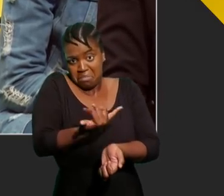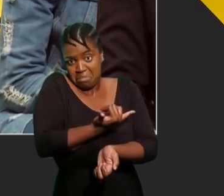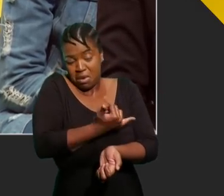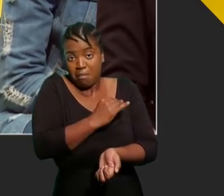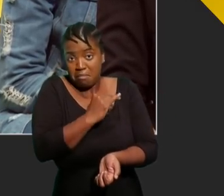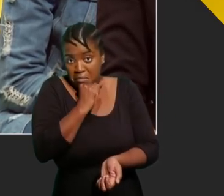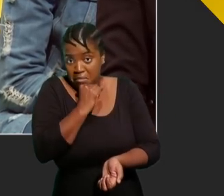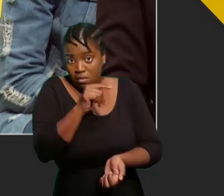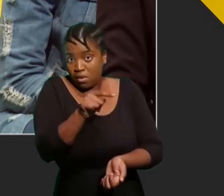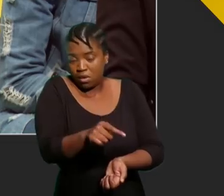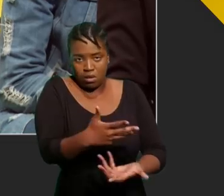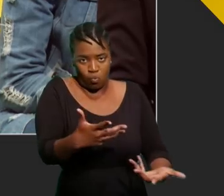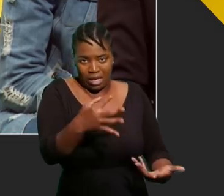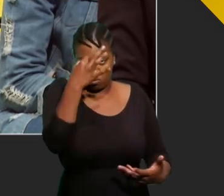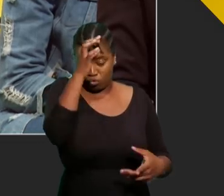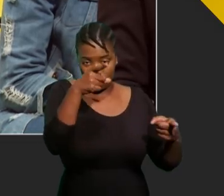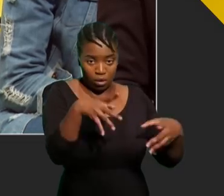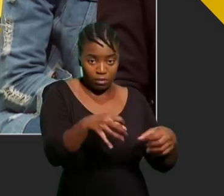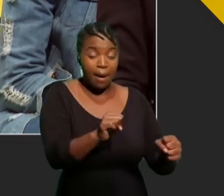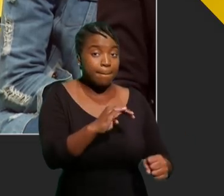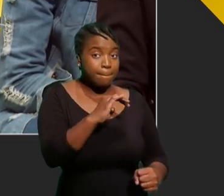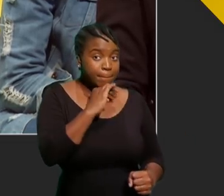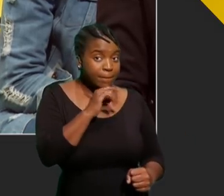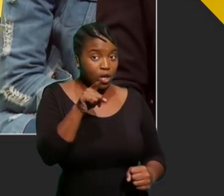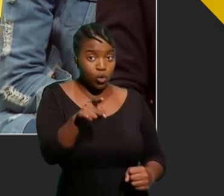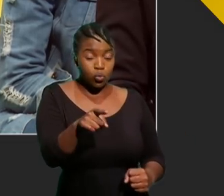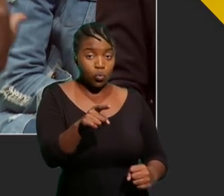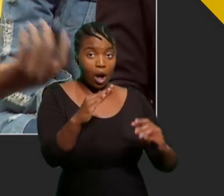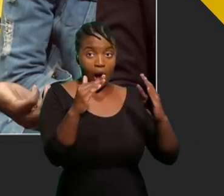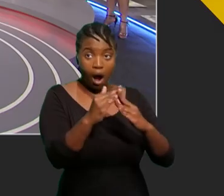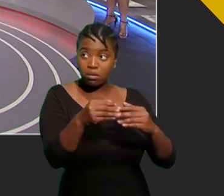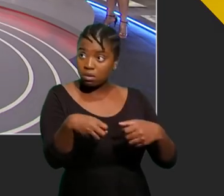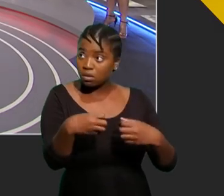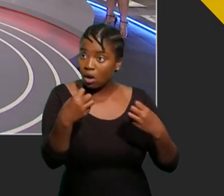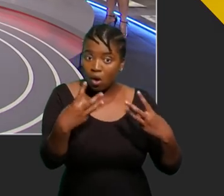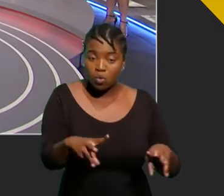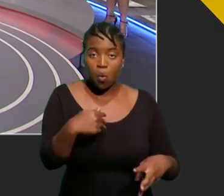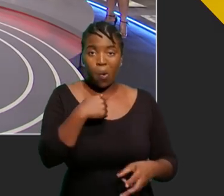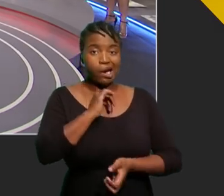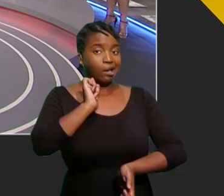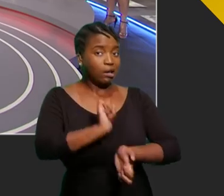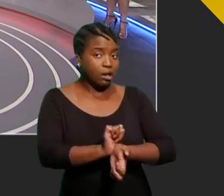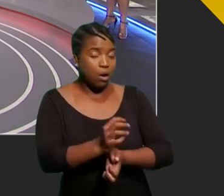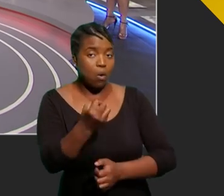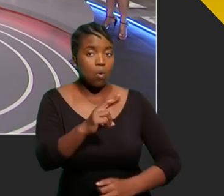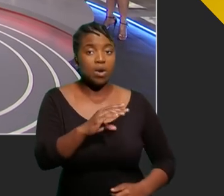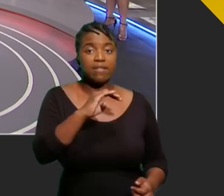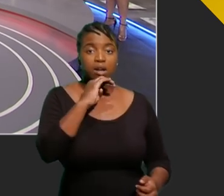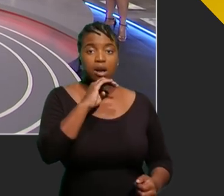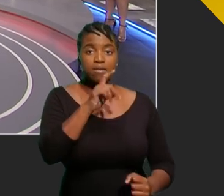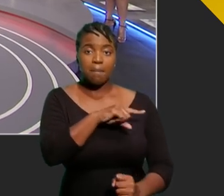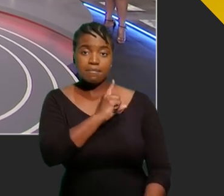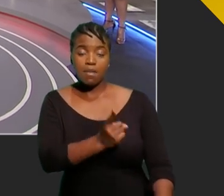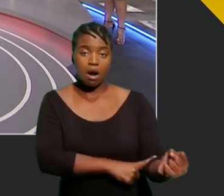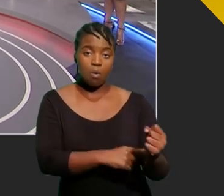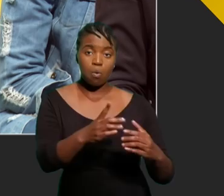letting go, especially in the case of state capture, is it you letting go of your assets? Do I just want to see you in jail, or will you have enough power